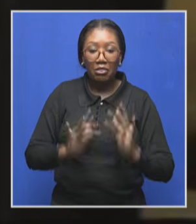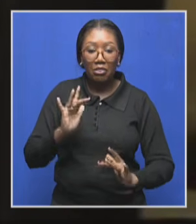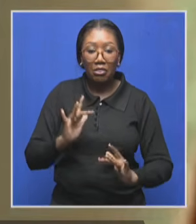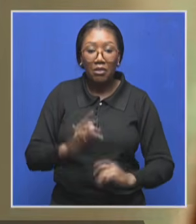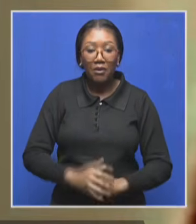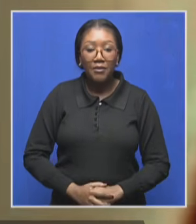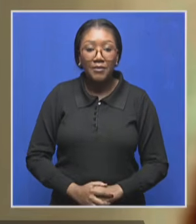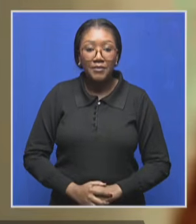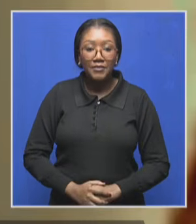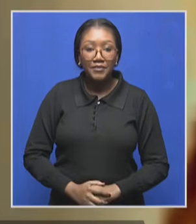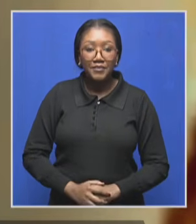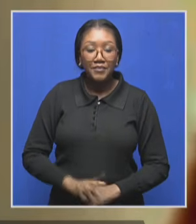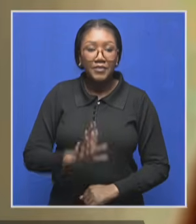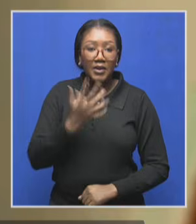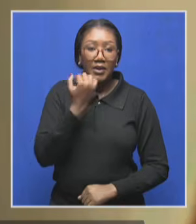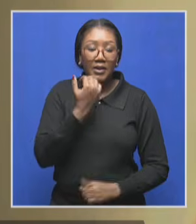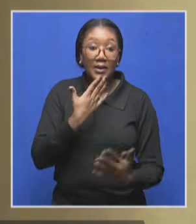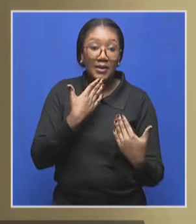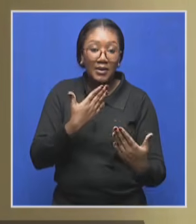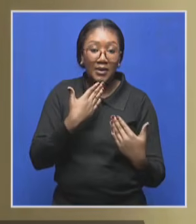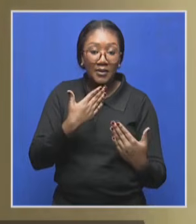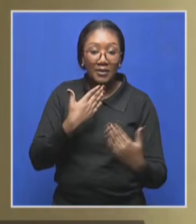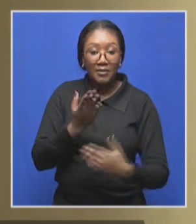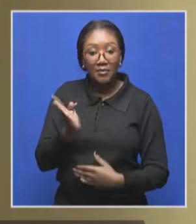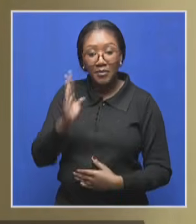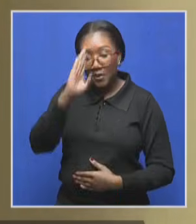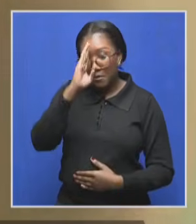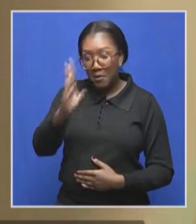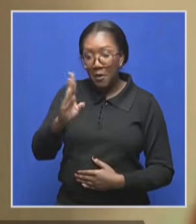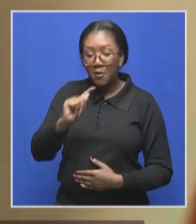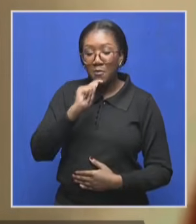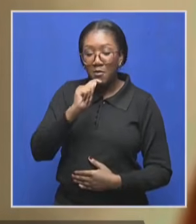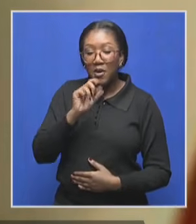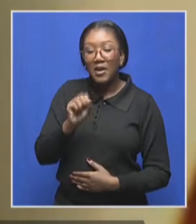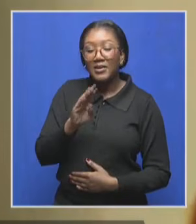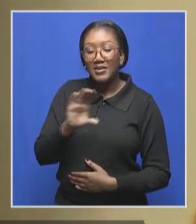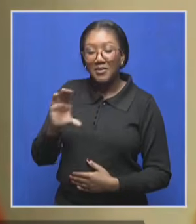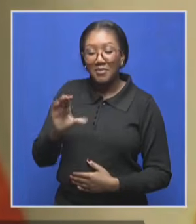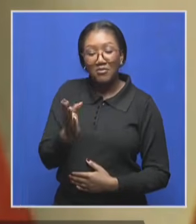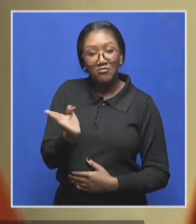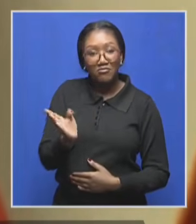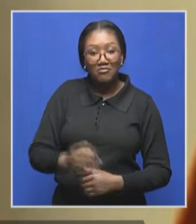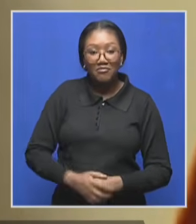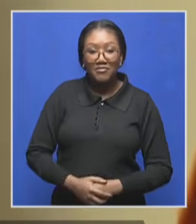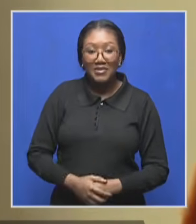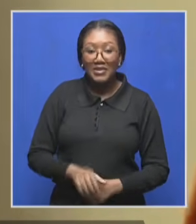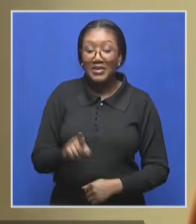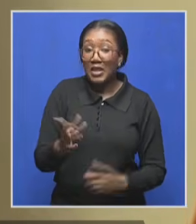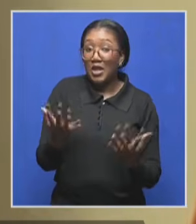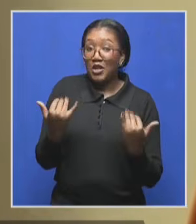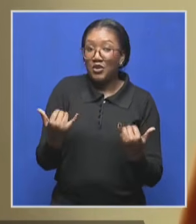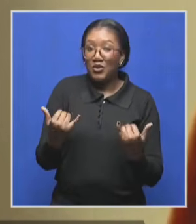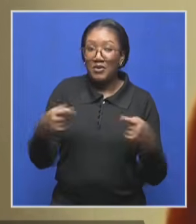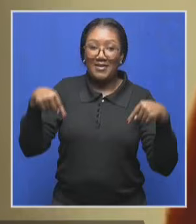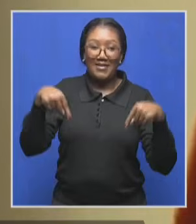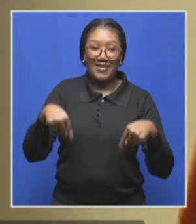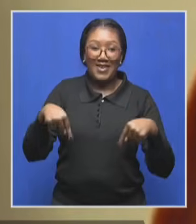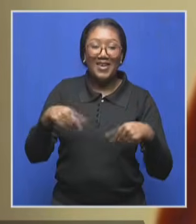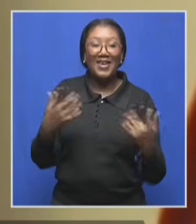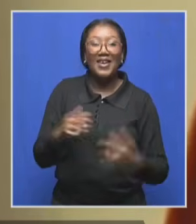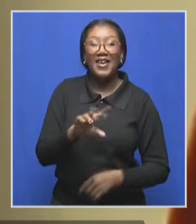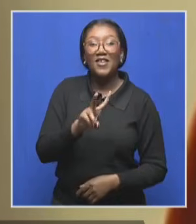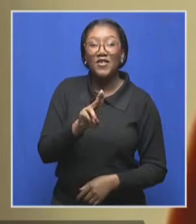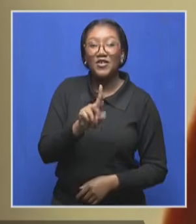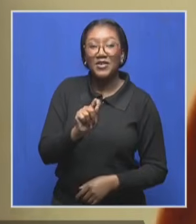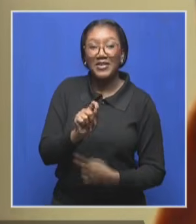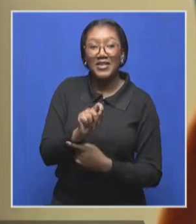Yeah. Thank you very much. Good morning to you and good morning to SABC viewers. This morning here at Vaal University of Technology,